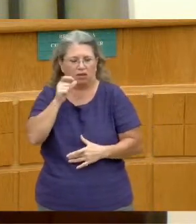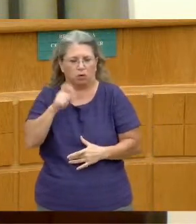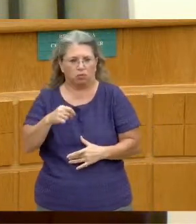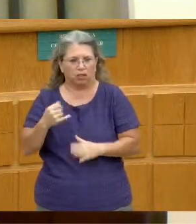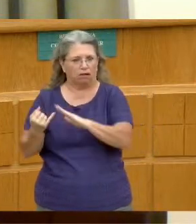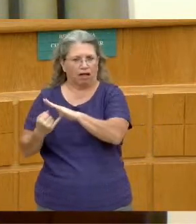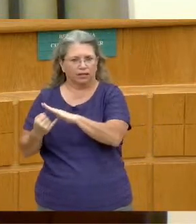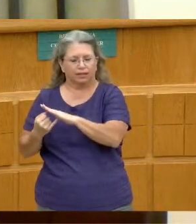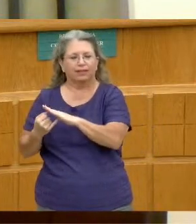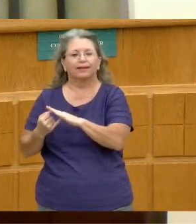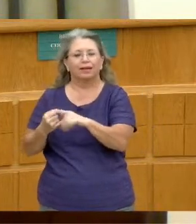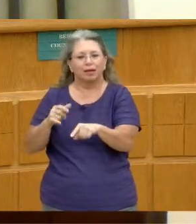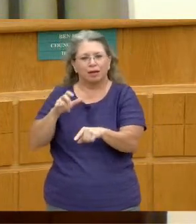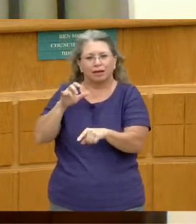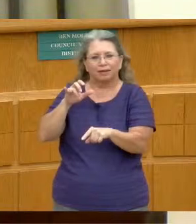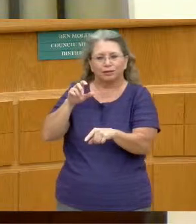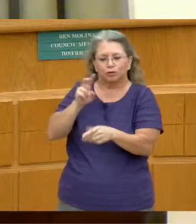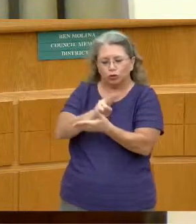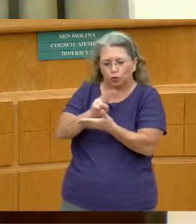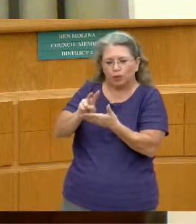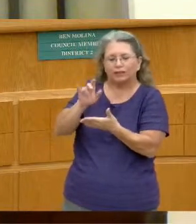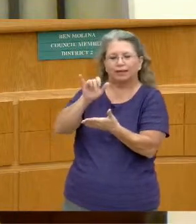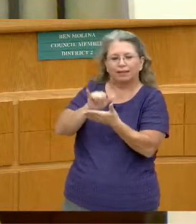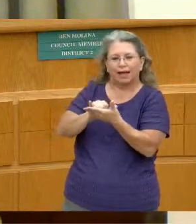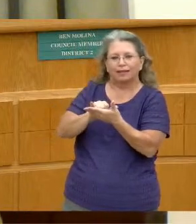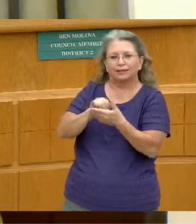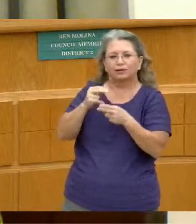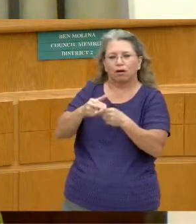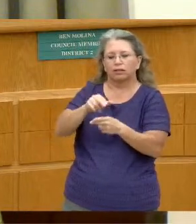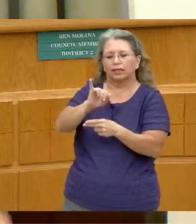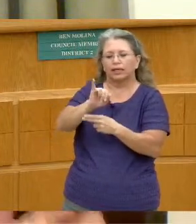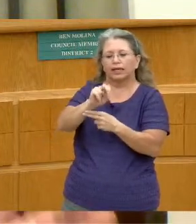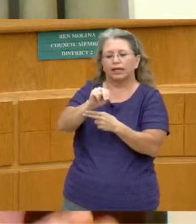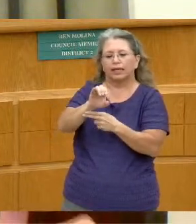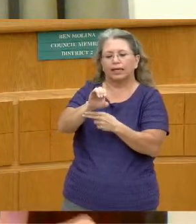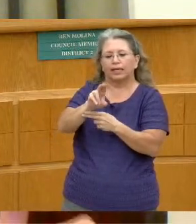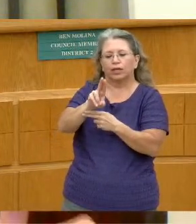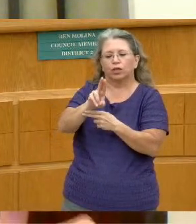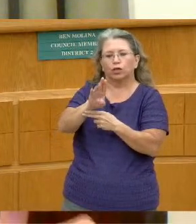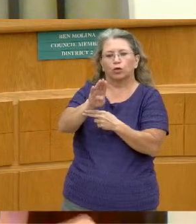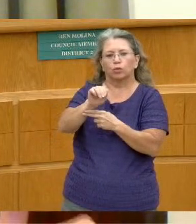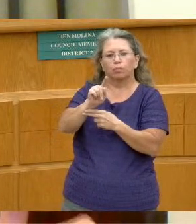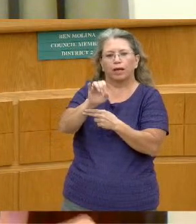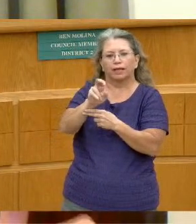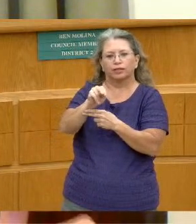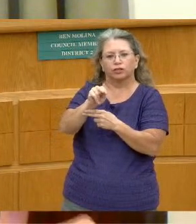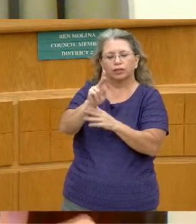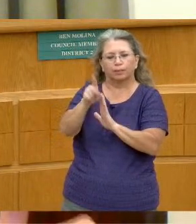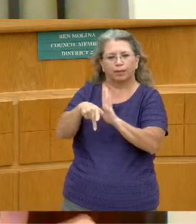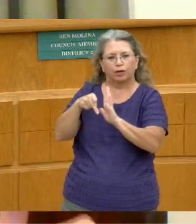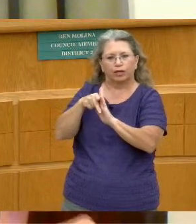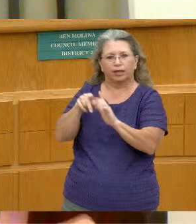is the incubation period that you're in. The incubation period is a 2 to 14 day